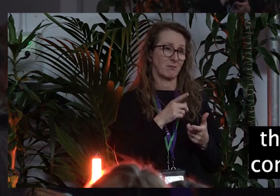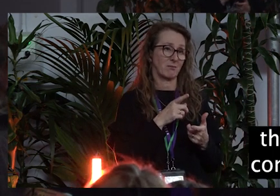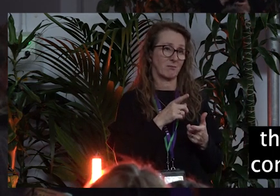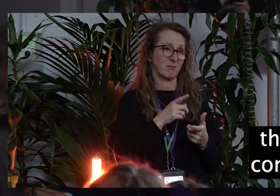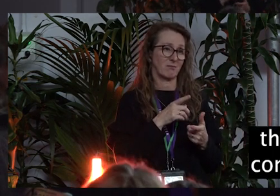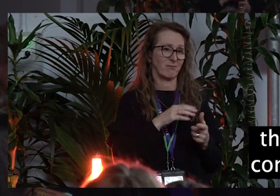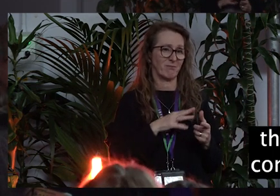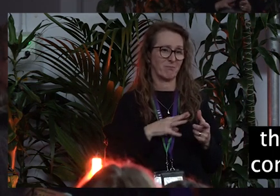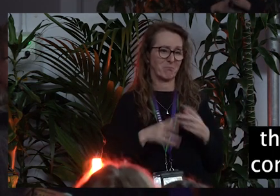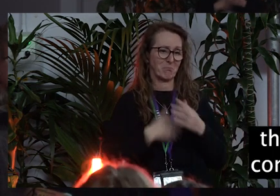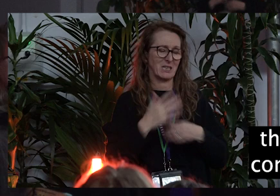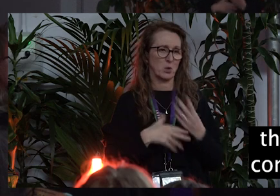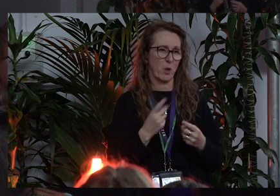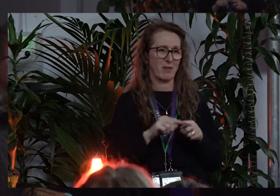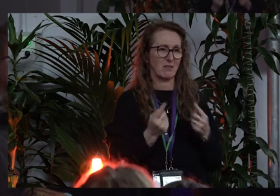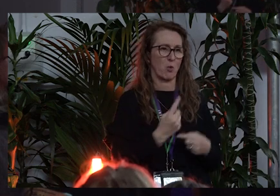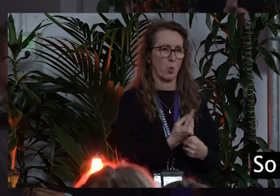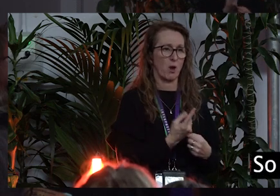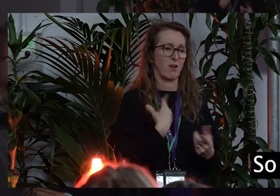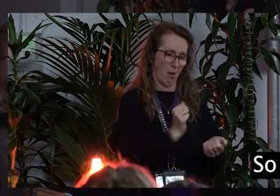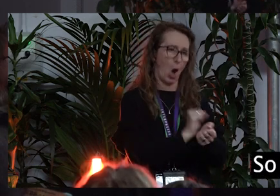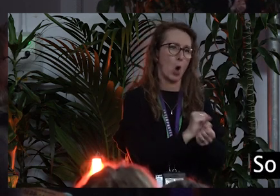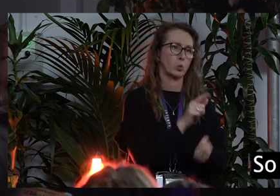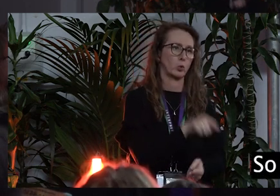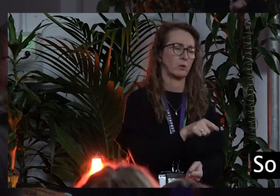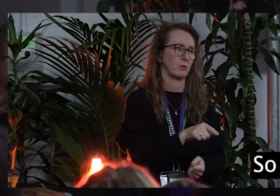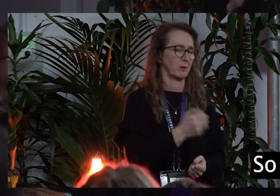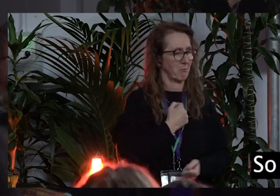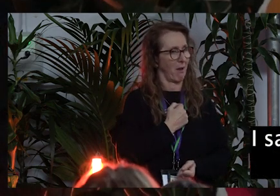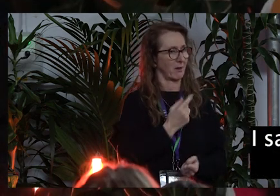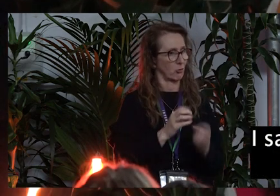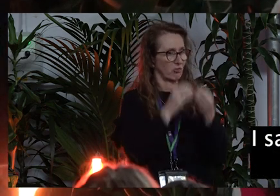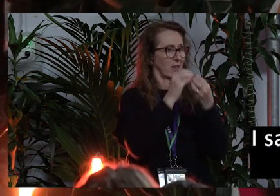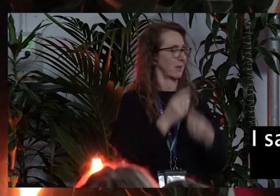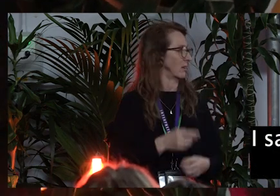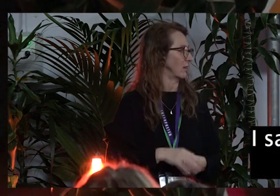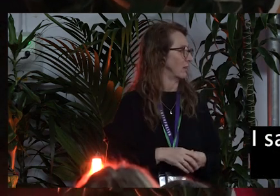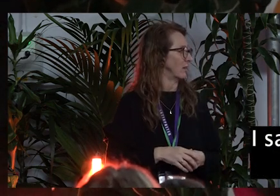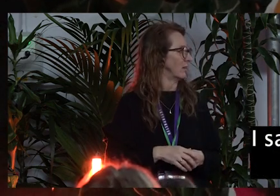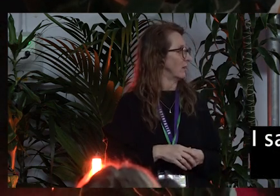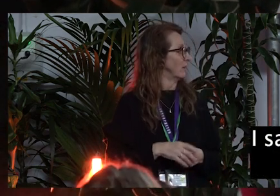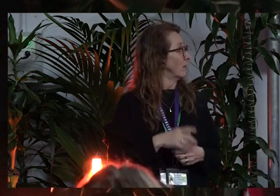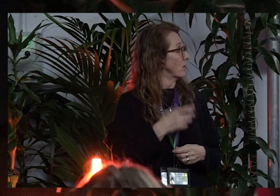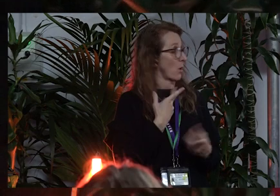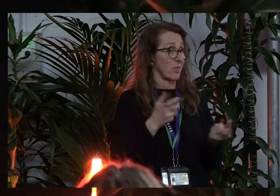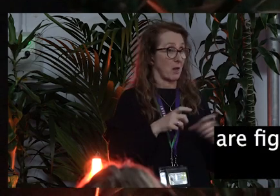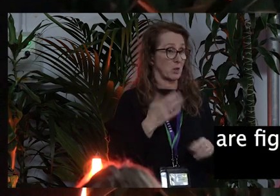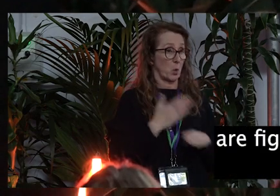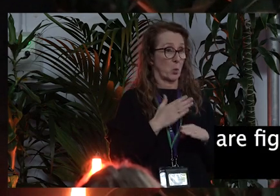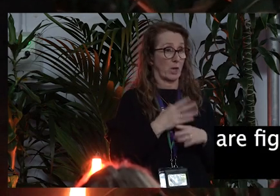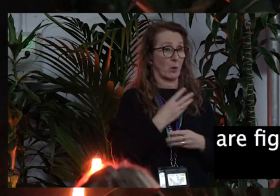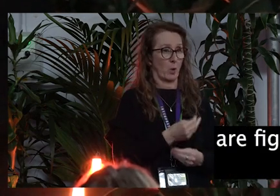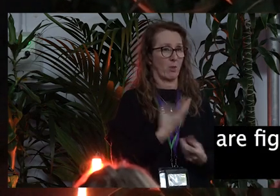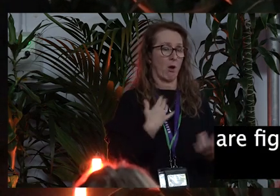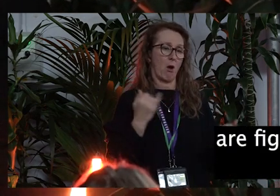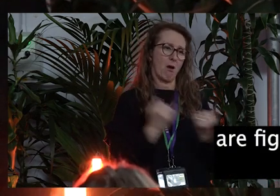with another component and patent that one. So you'll see, if you look at emu, I say emu because the scientists we're working with are